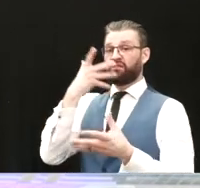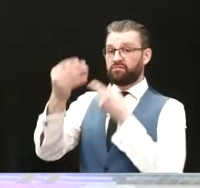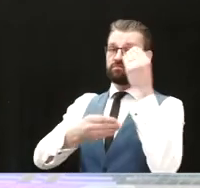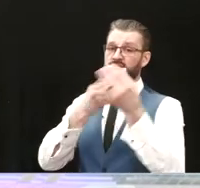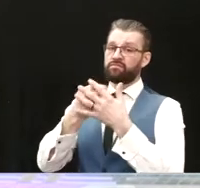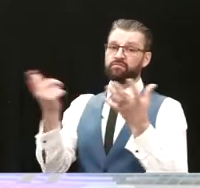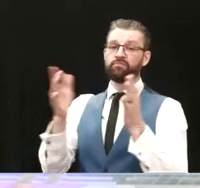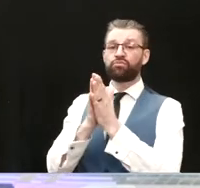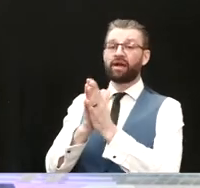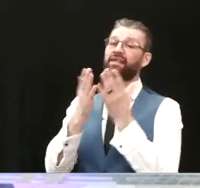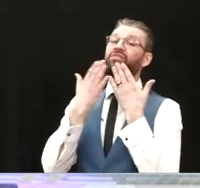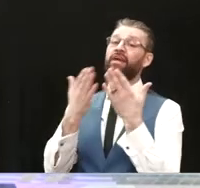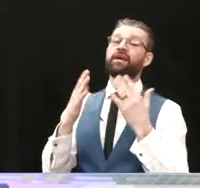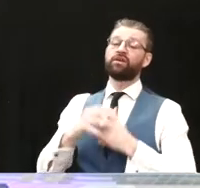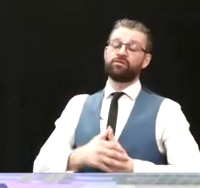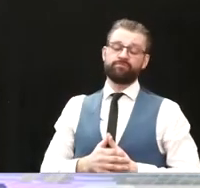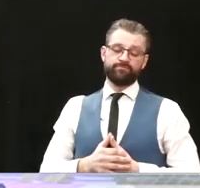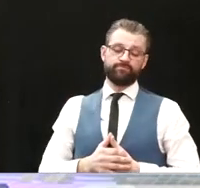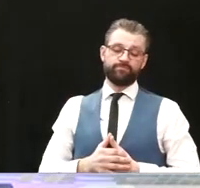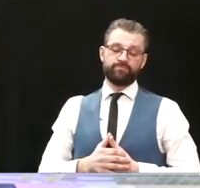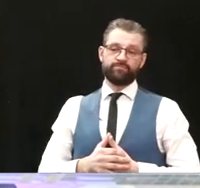your prayers. And last but